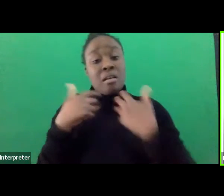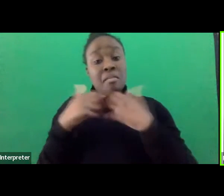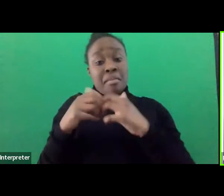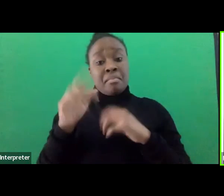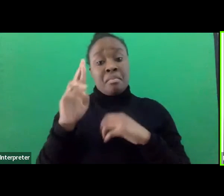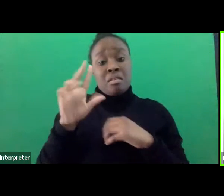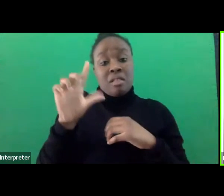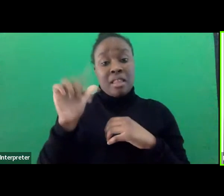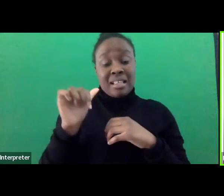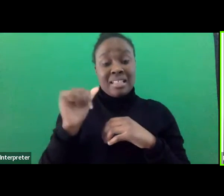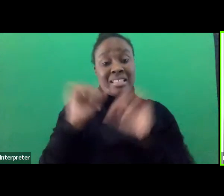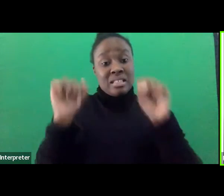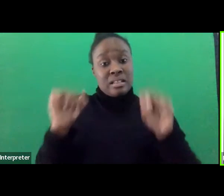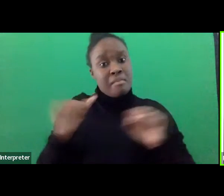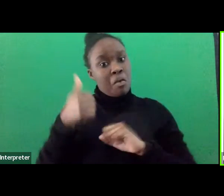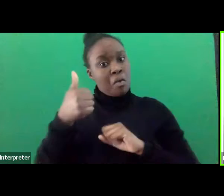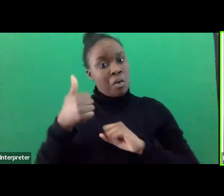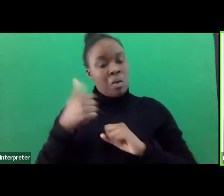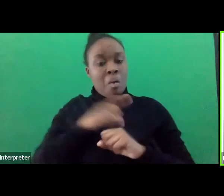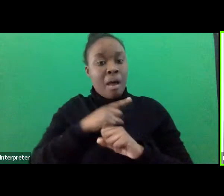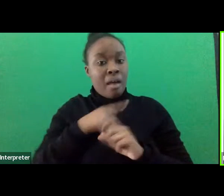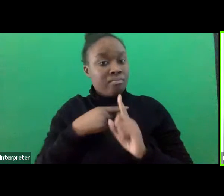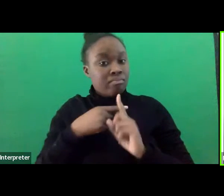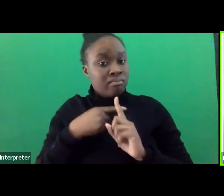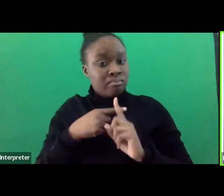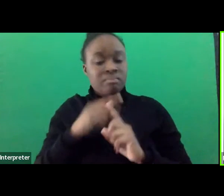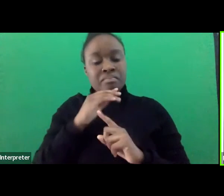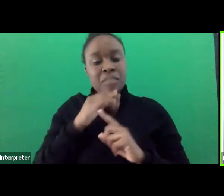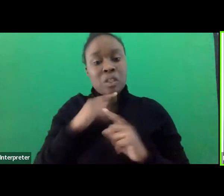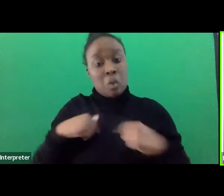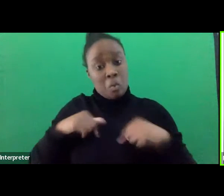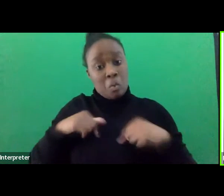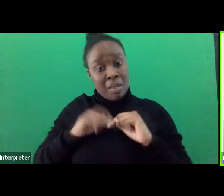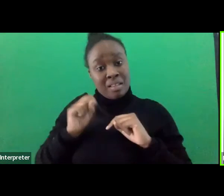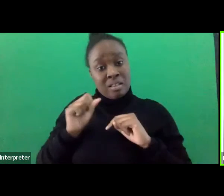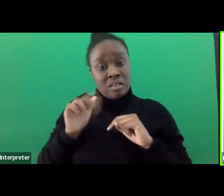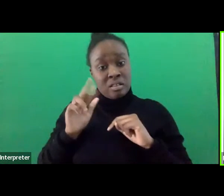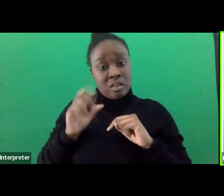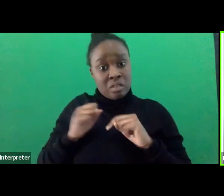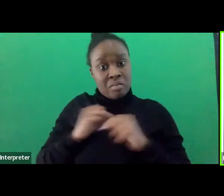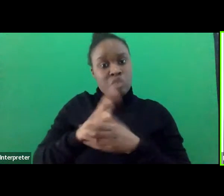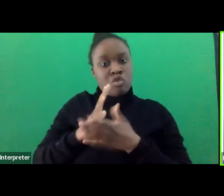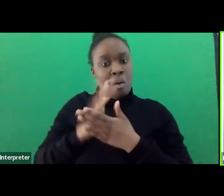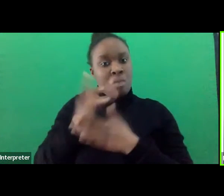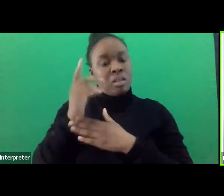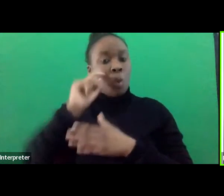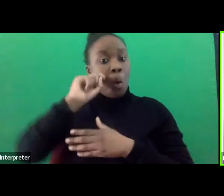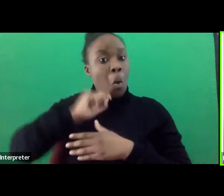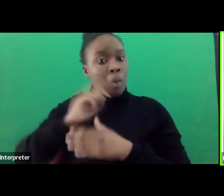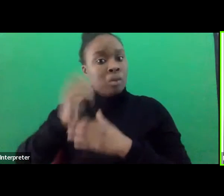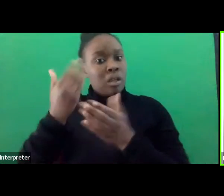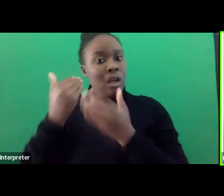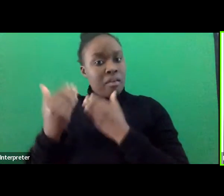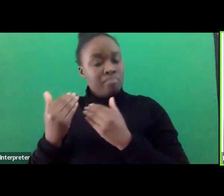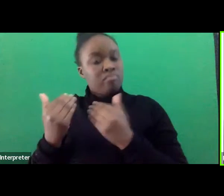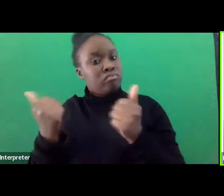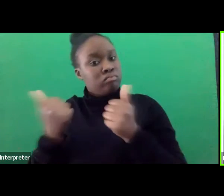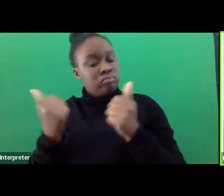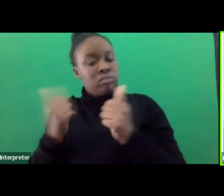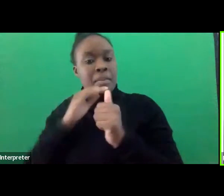you, provides us with the perfect opportunity to ensure that this register is updated and